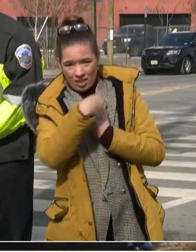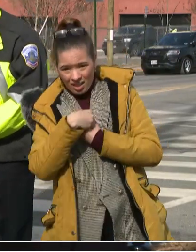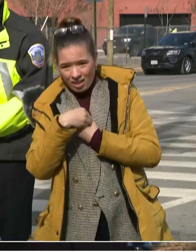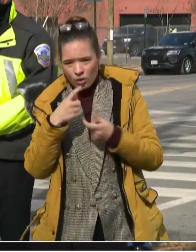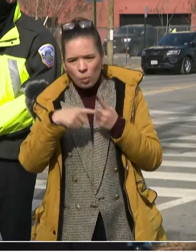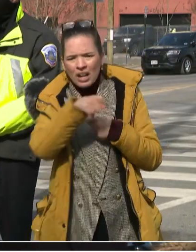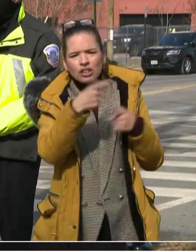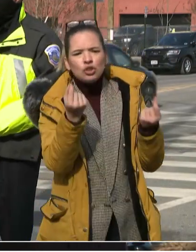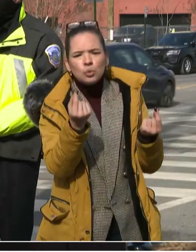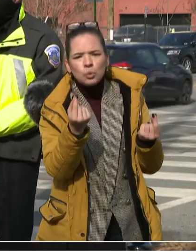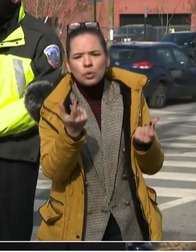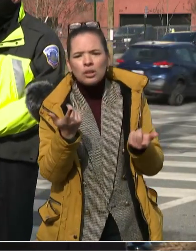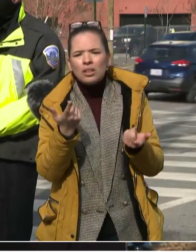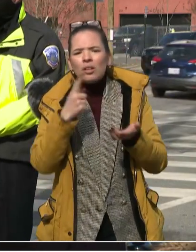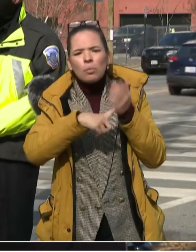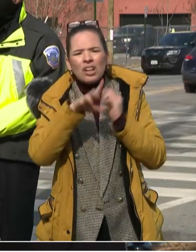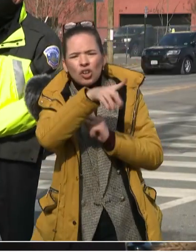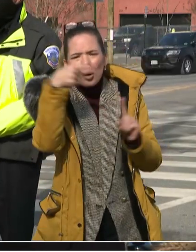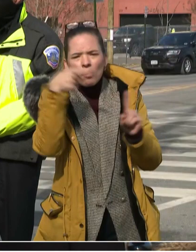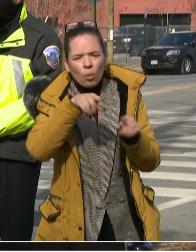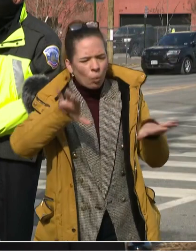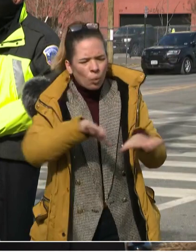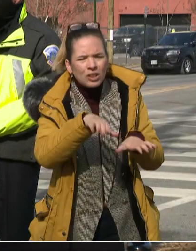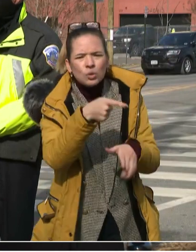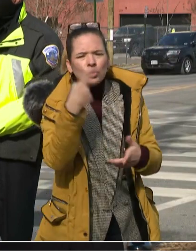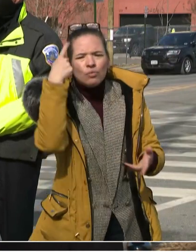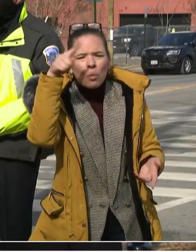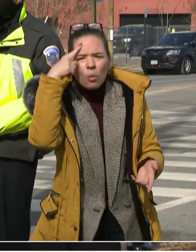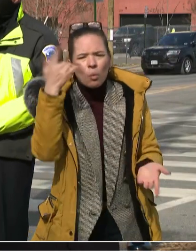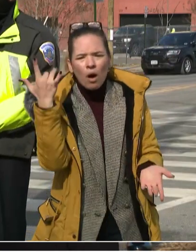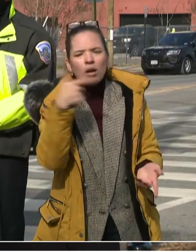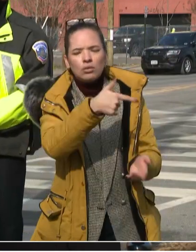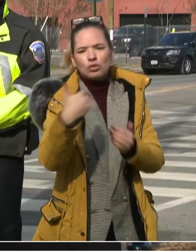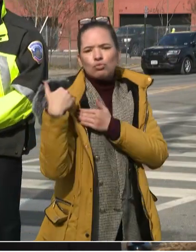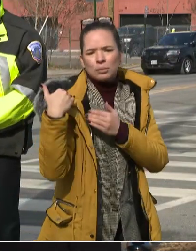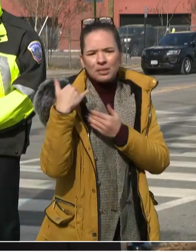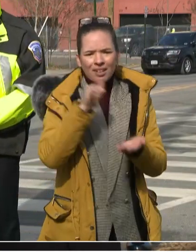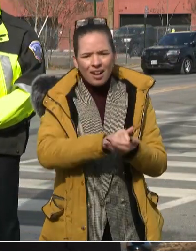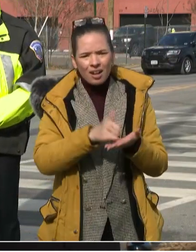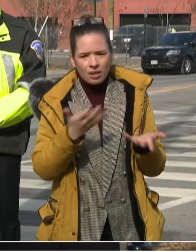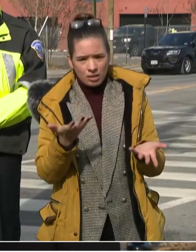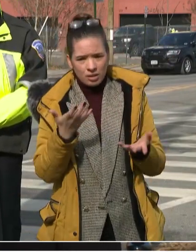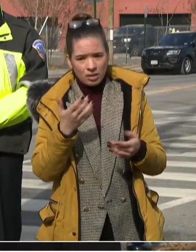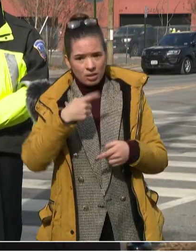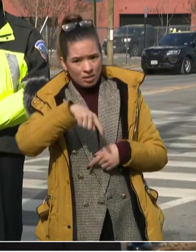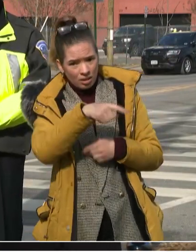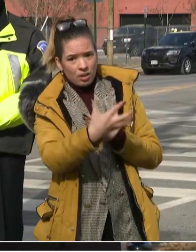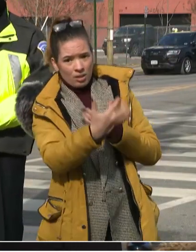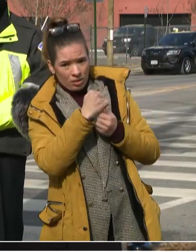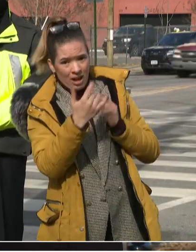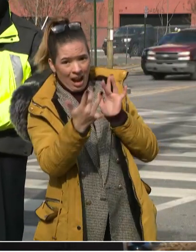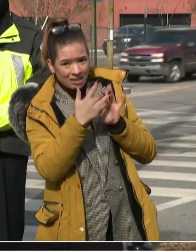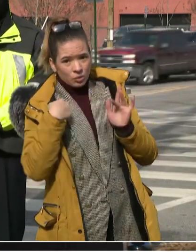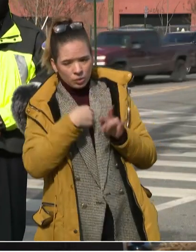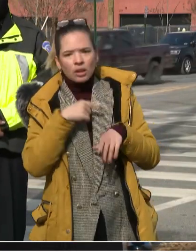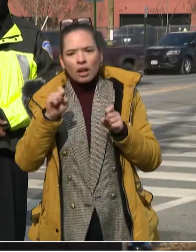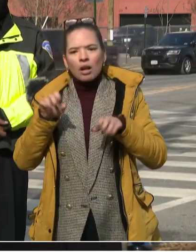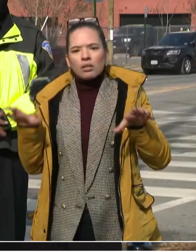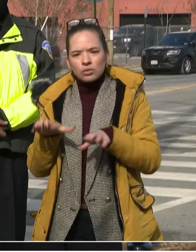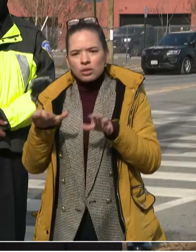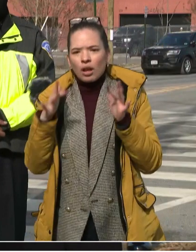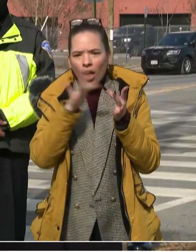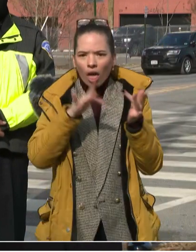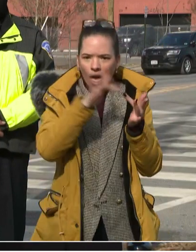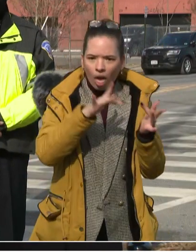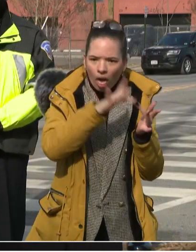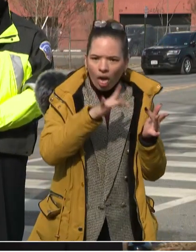At what point are you going to be held accountable? At what point will that juvenile reach out to us because we've been doing so much reaching? And at one